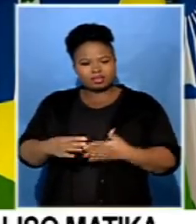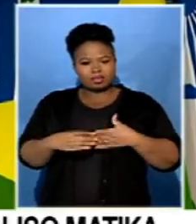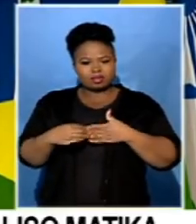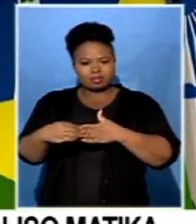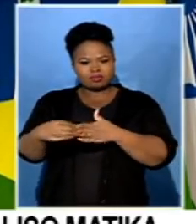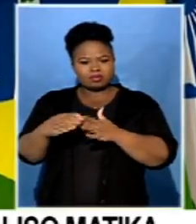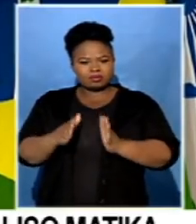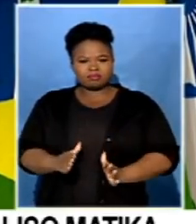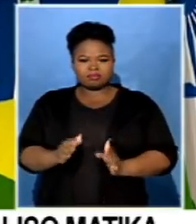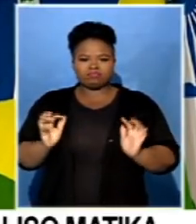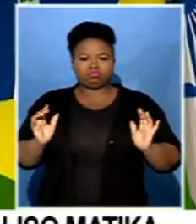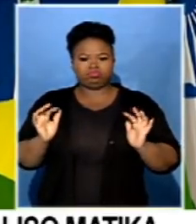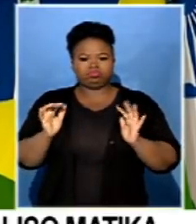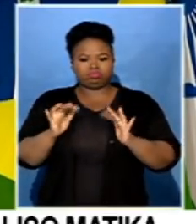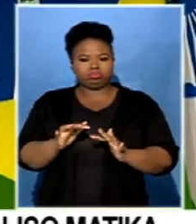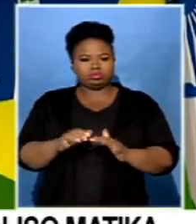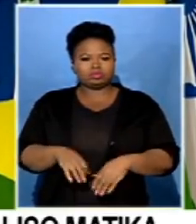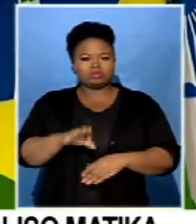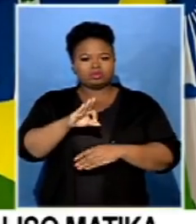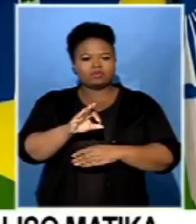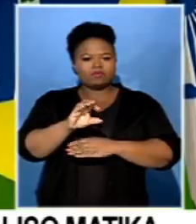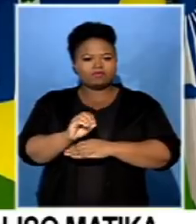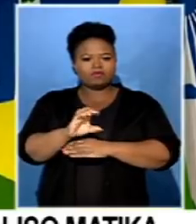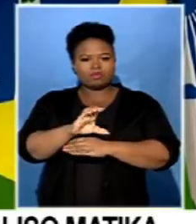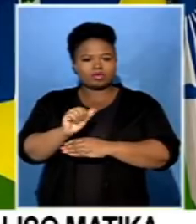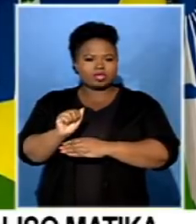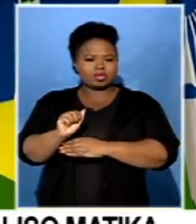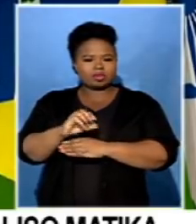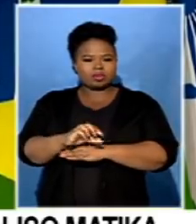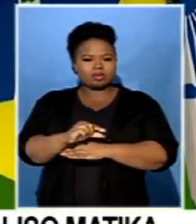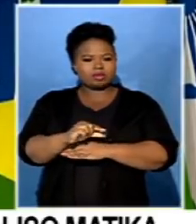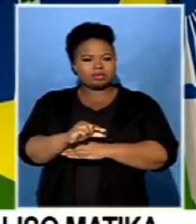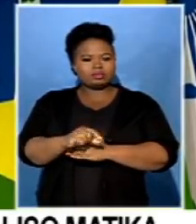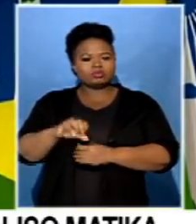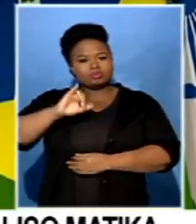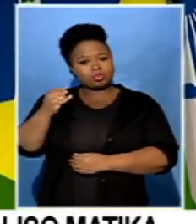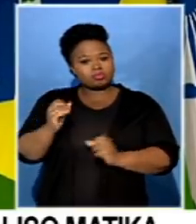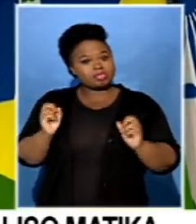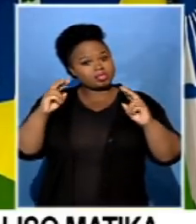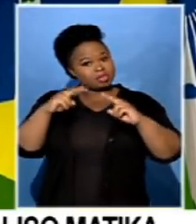attended the FOCAG Johannesburg Summit.